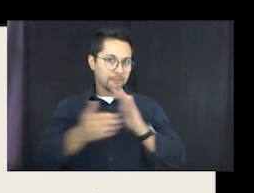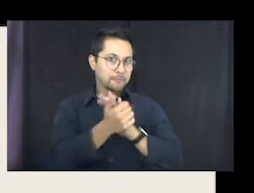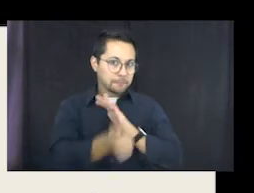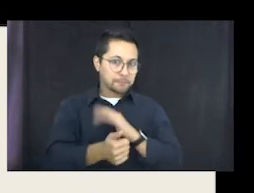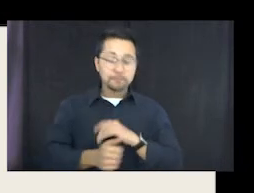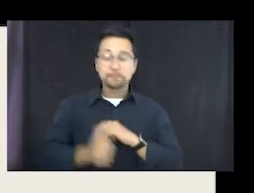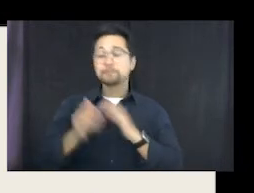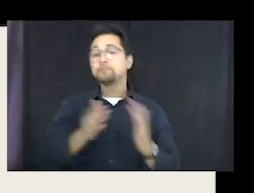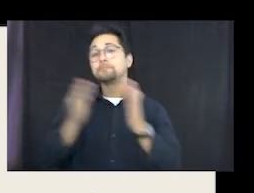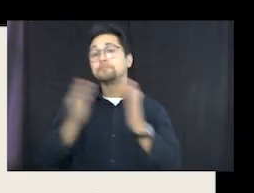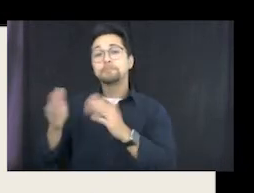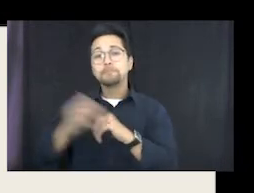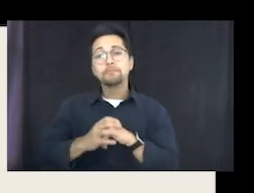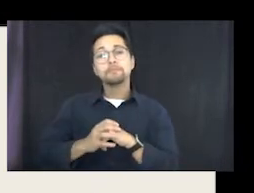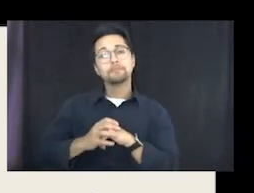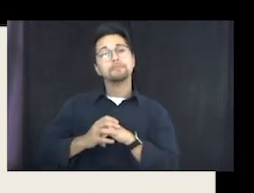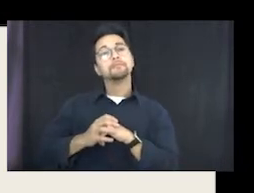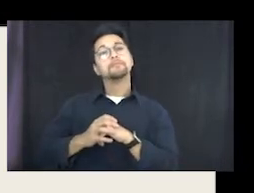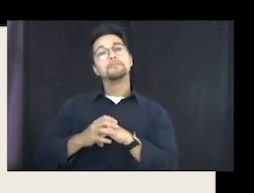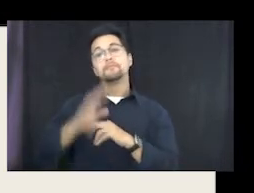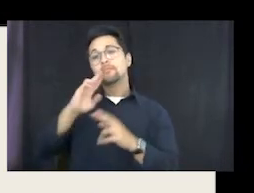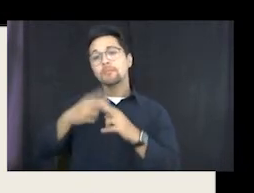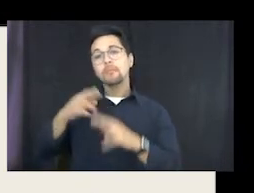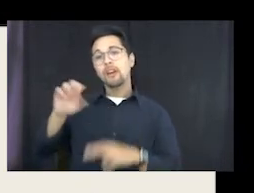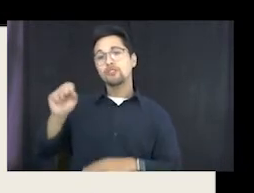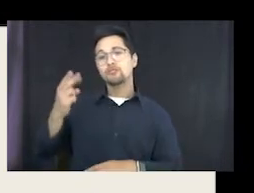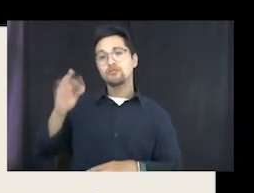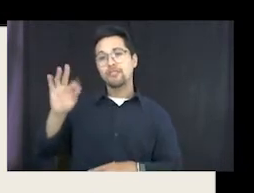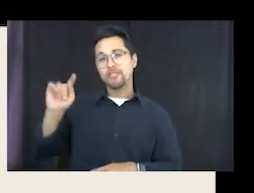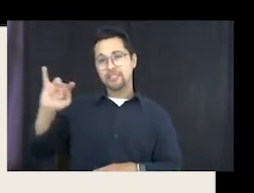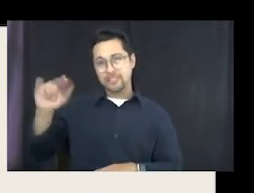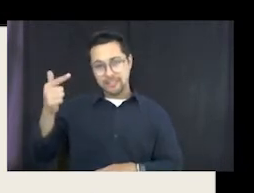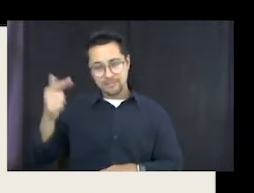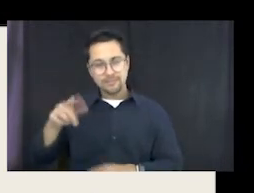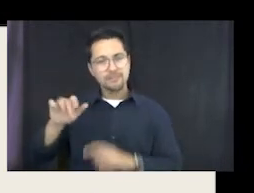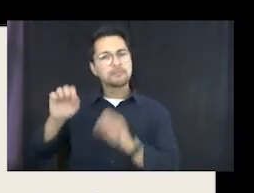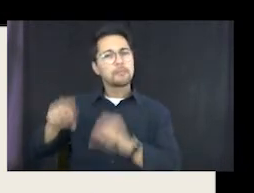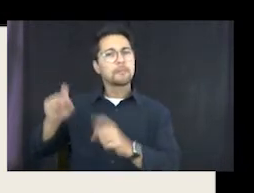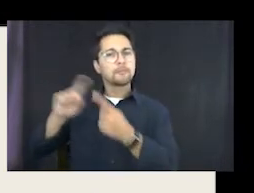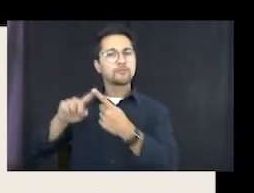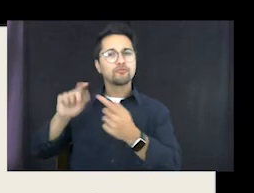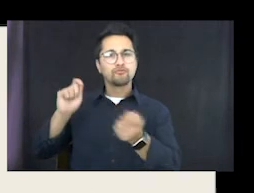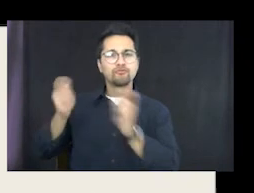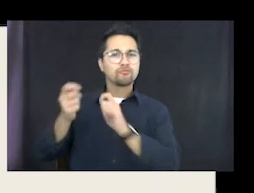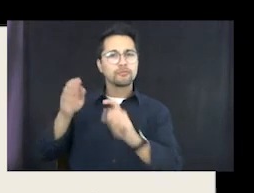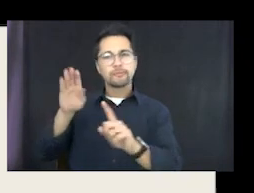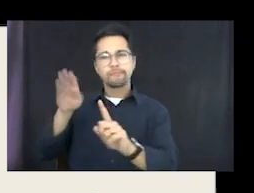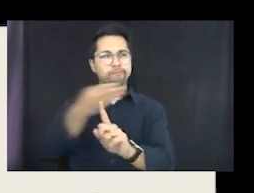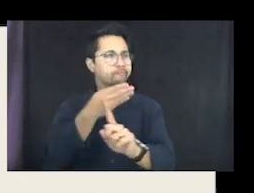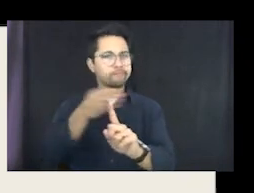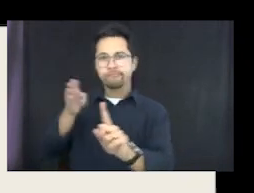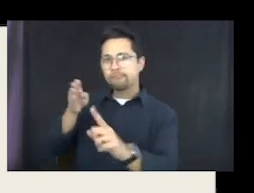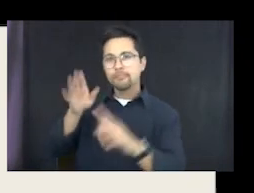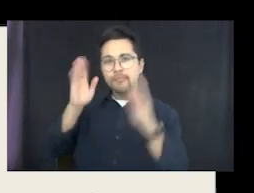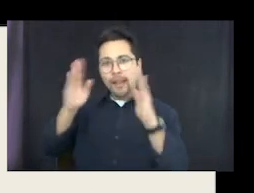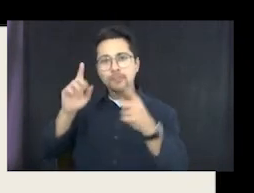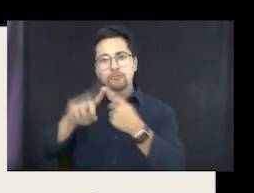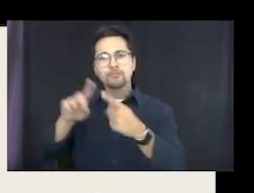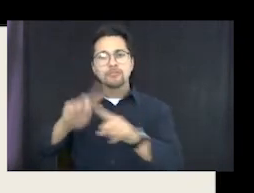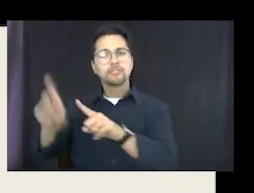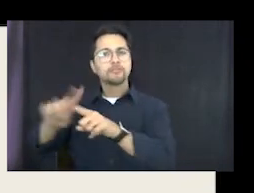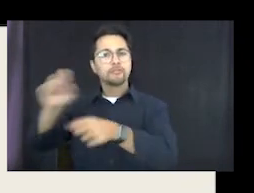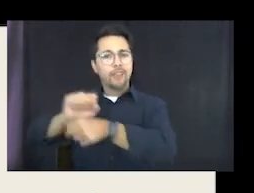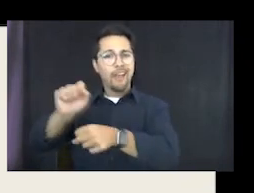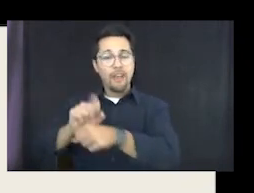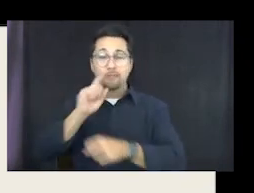The next part of self-regulation that we're going to be discussing is shifting. Shifting is the ability to transfer your attention between different tasks. This is